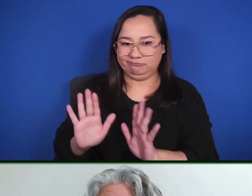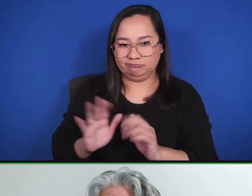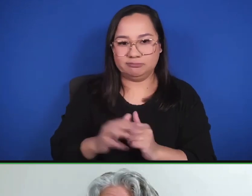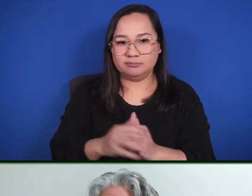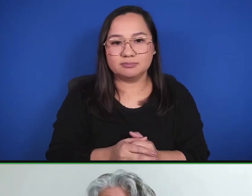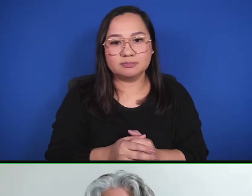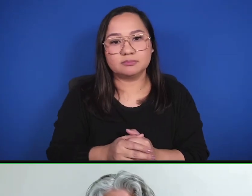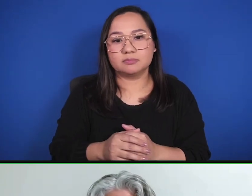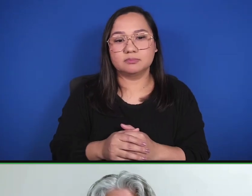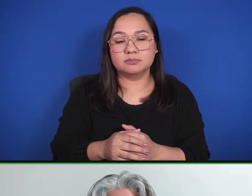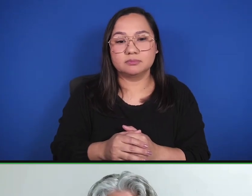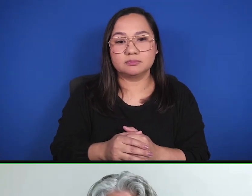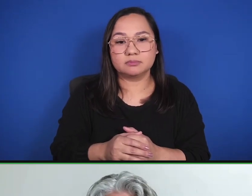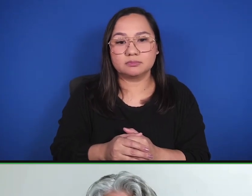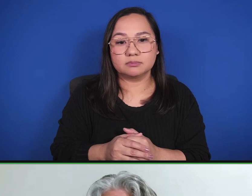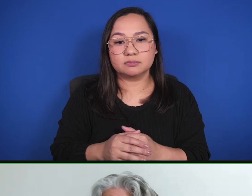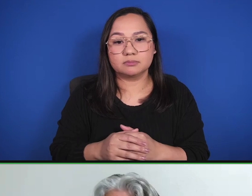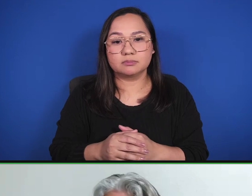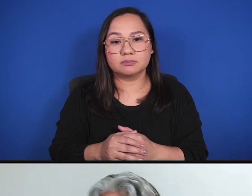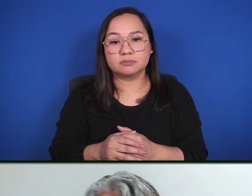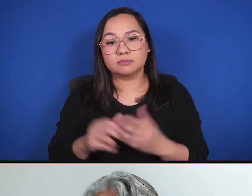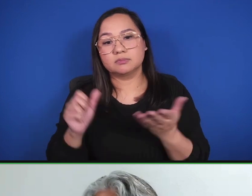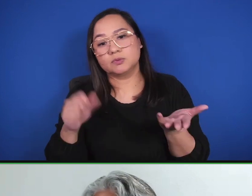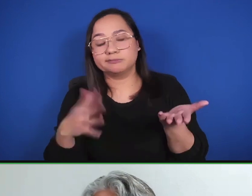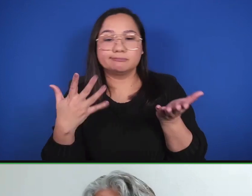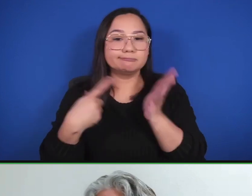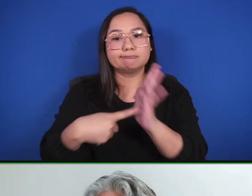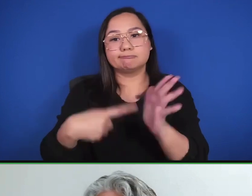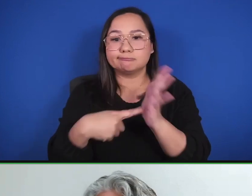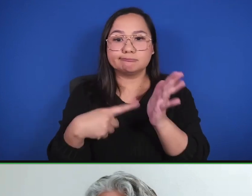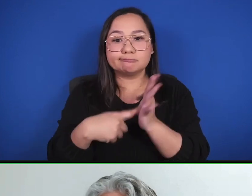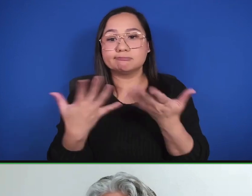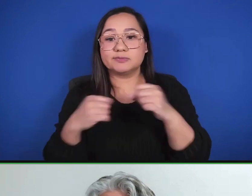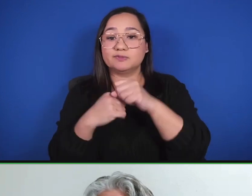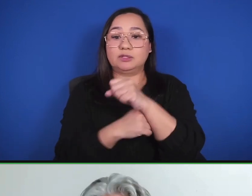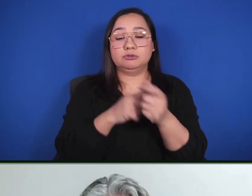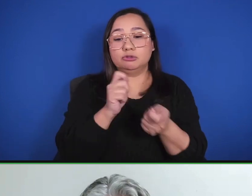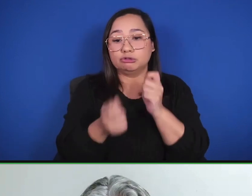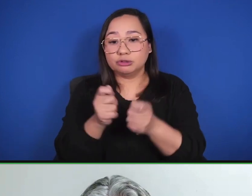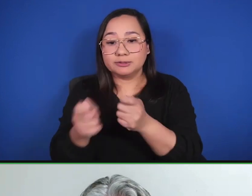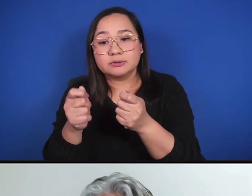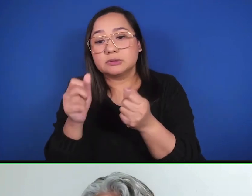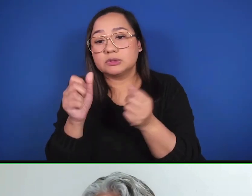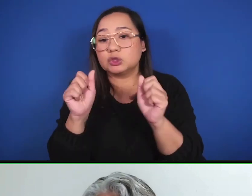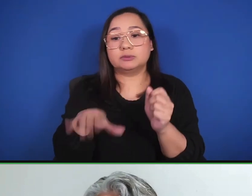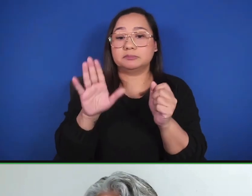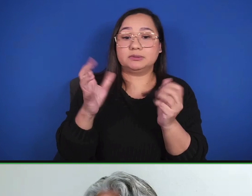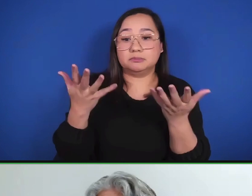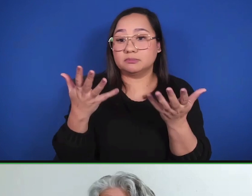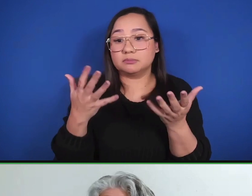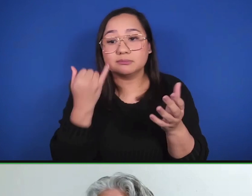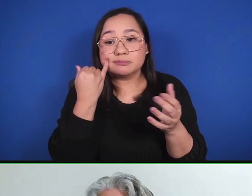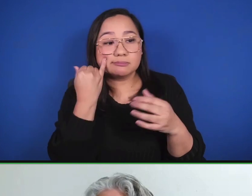or an example of a fundamental alteration could be if the format of the class and the goals of the class for the